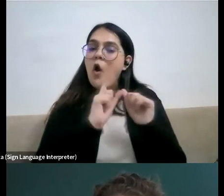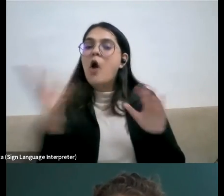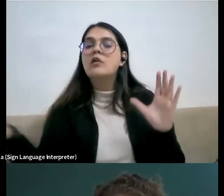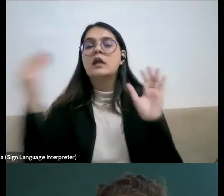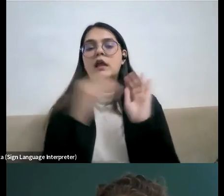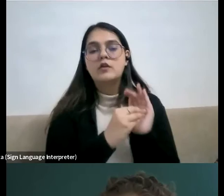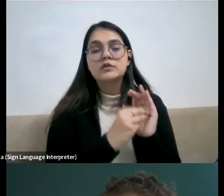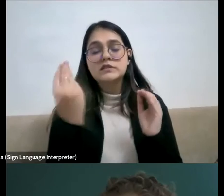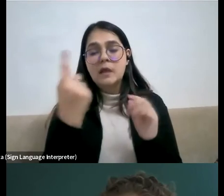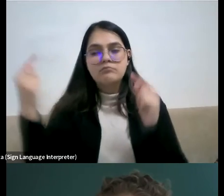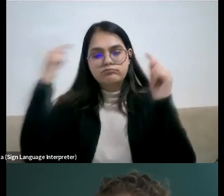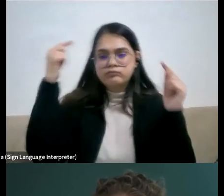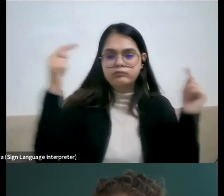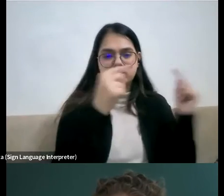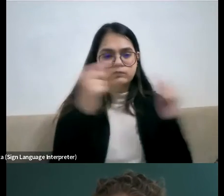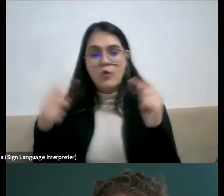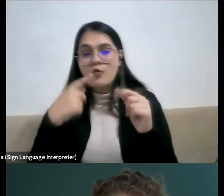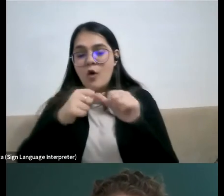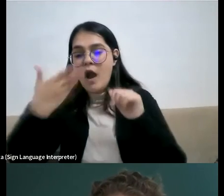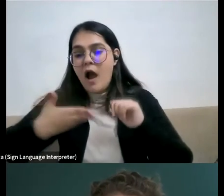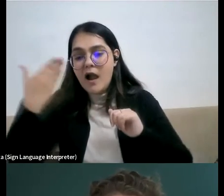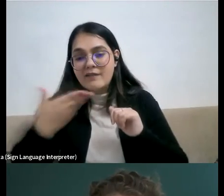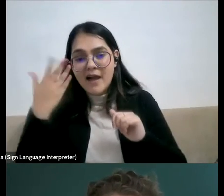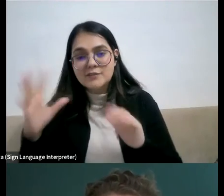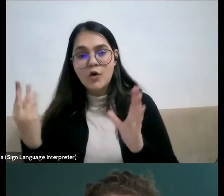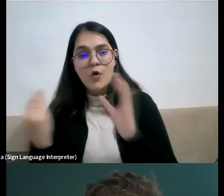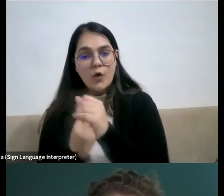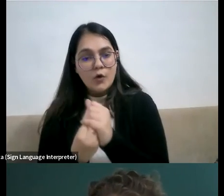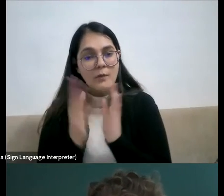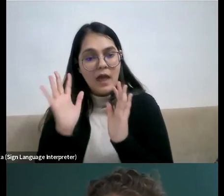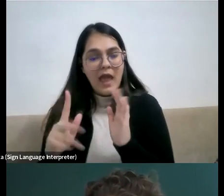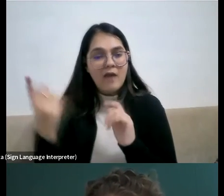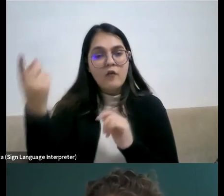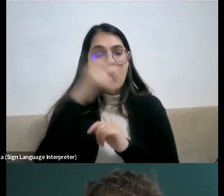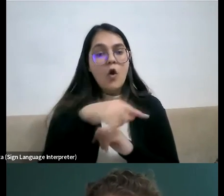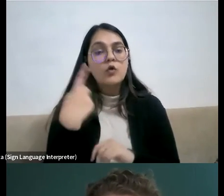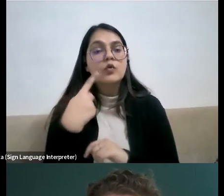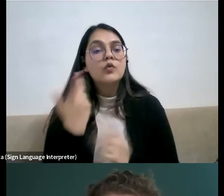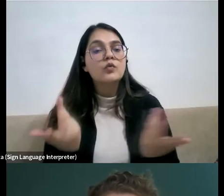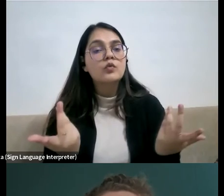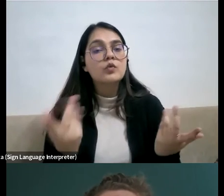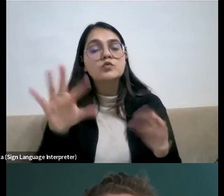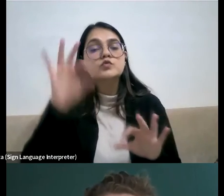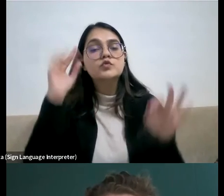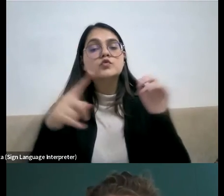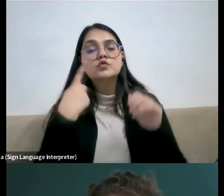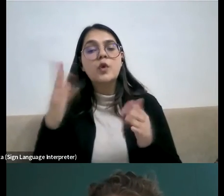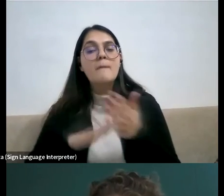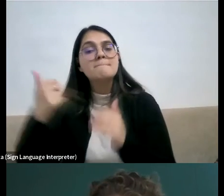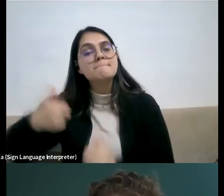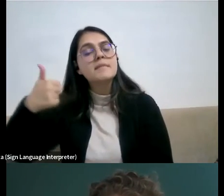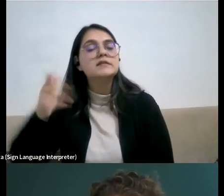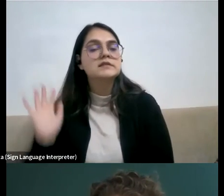arguing that the advisory committees of the fund, all of which kind of amusingly are also appointed by the minister, have